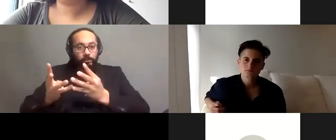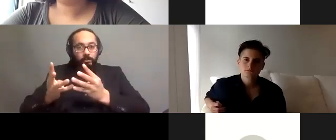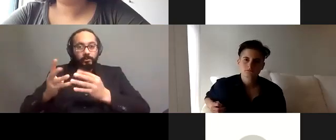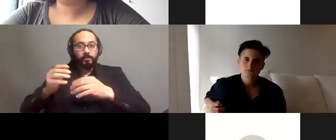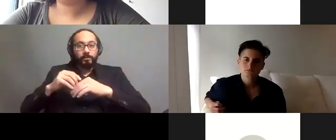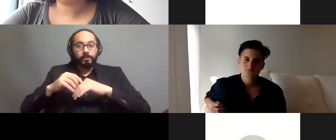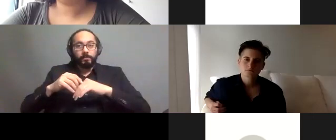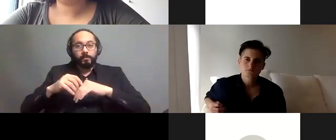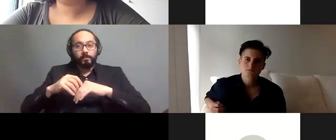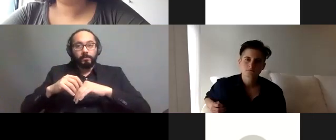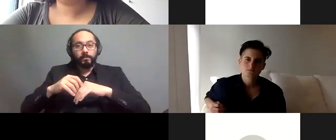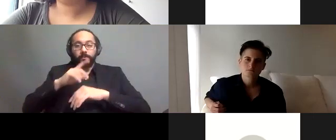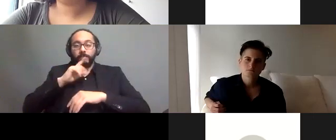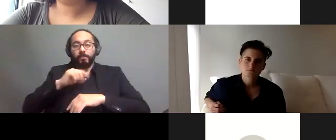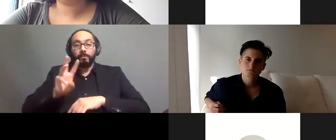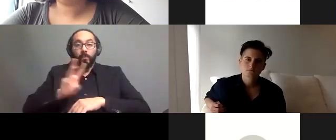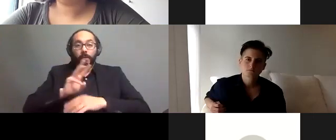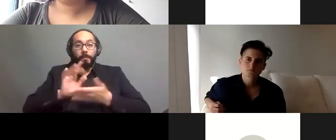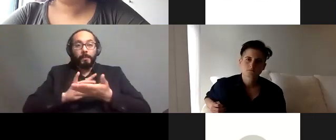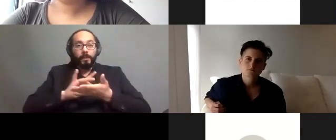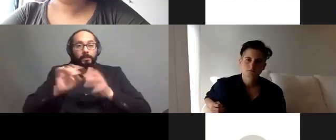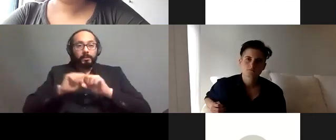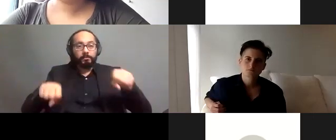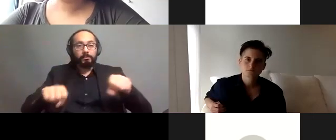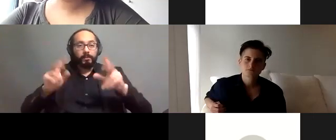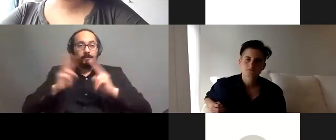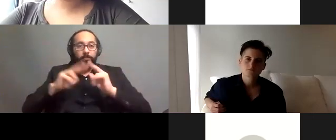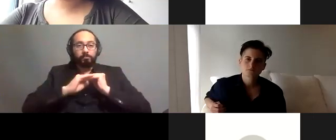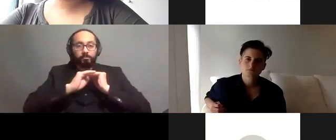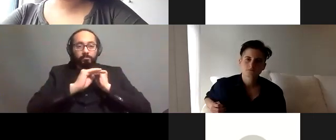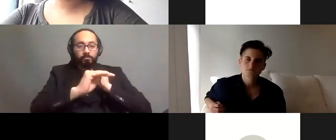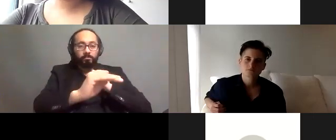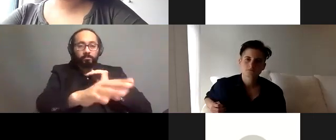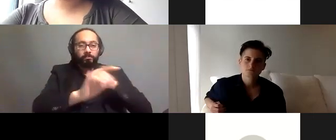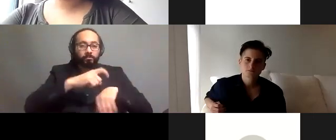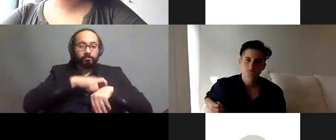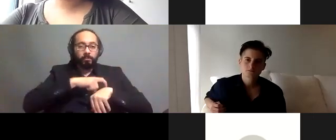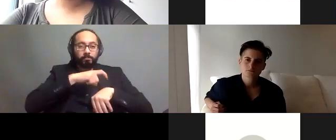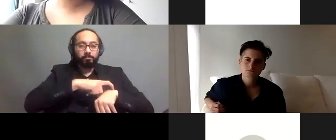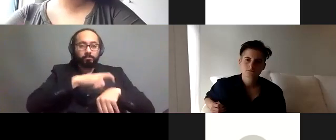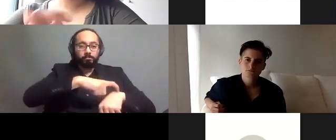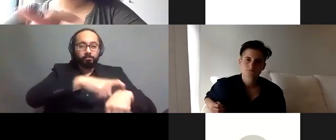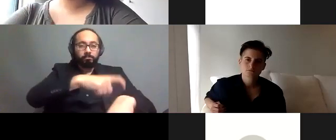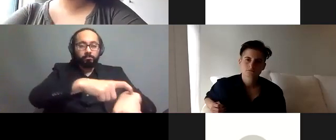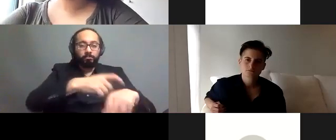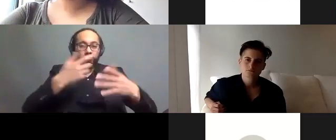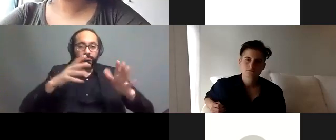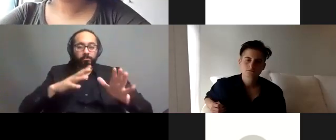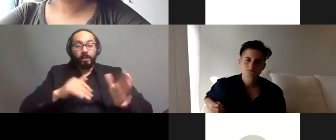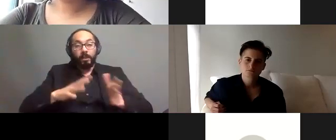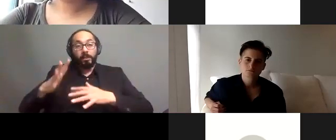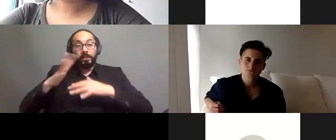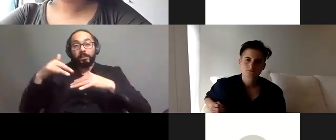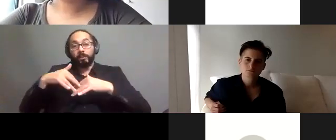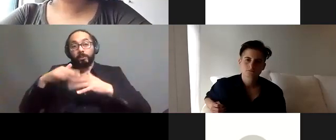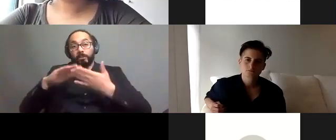The Western medical system is very linear and very time-based and very just cut. And in the indigenous communities, everything